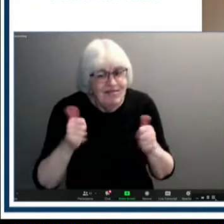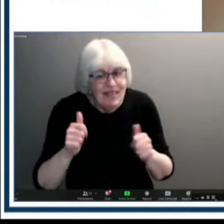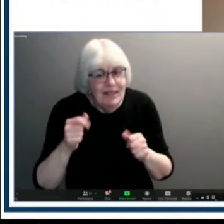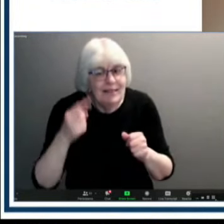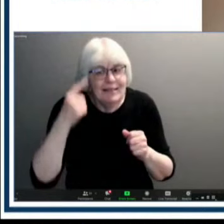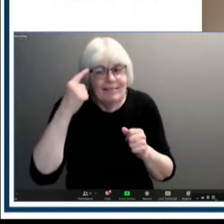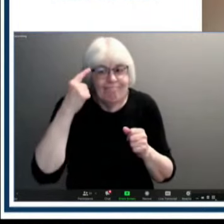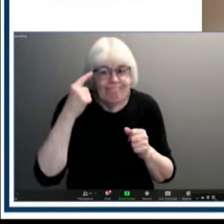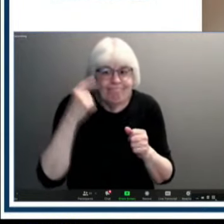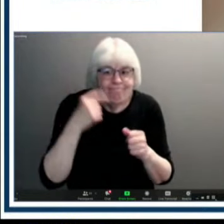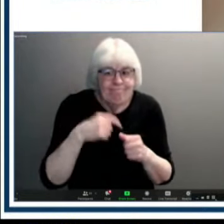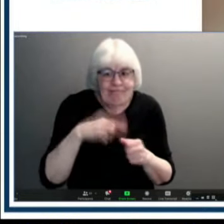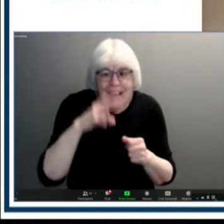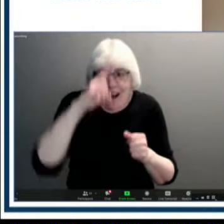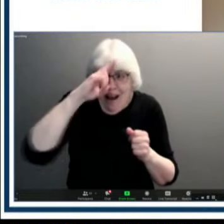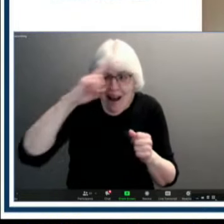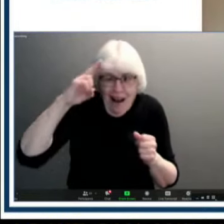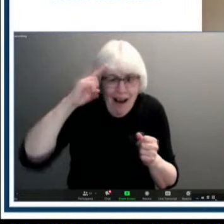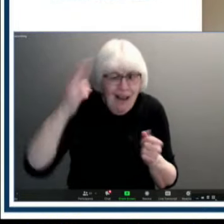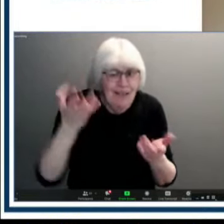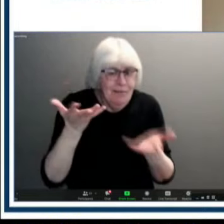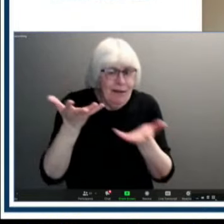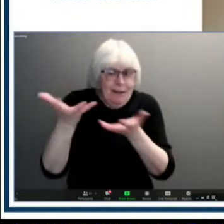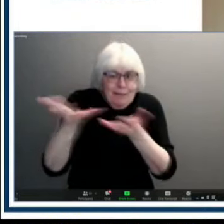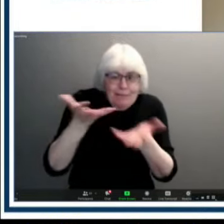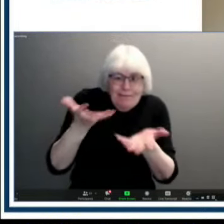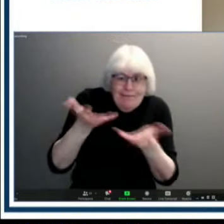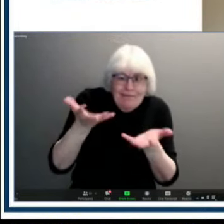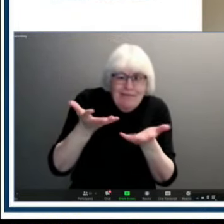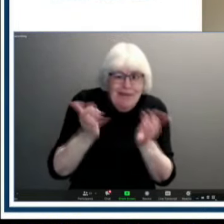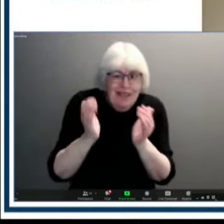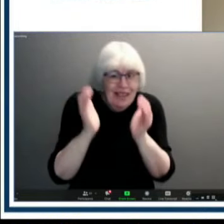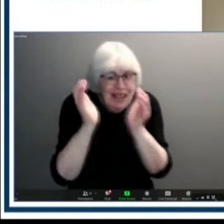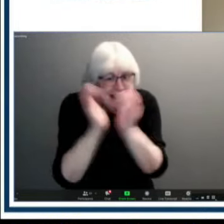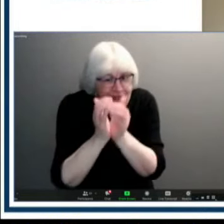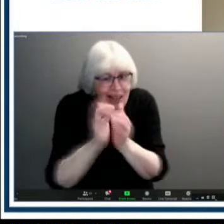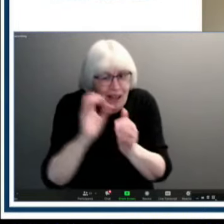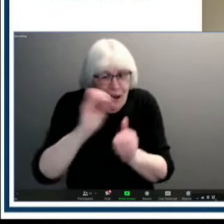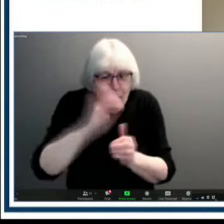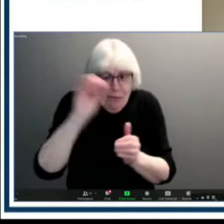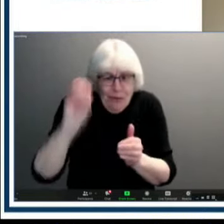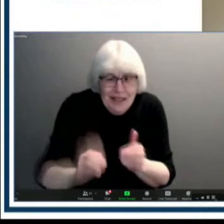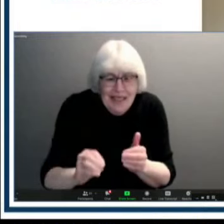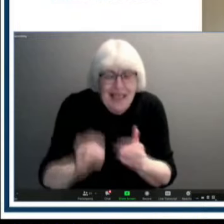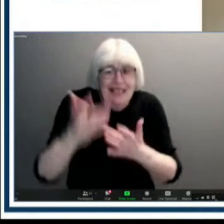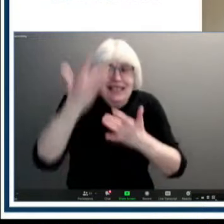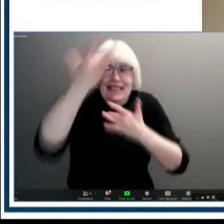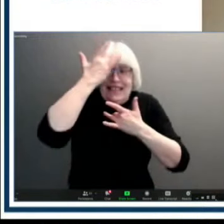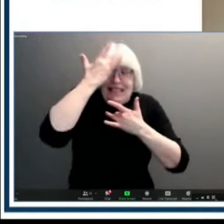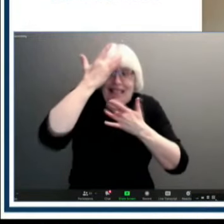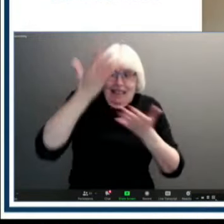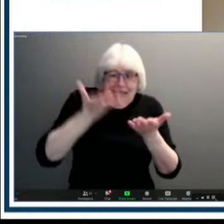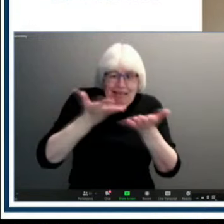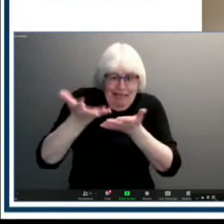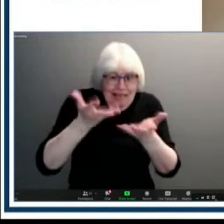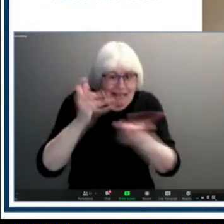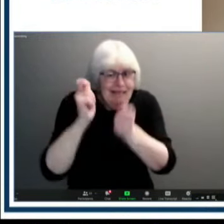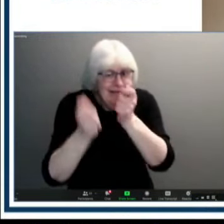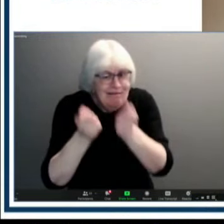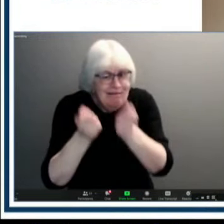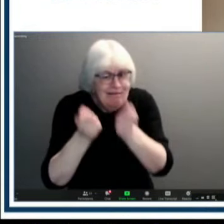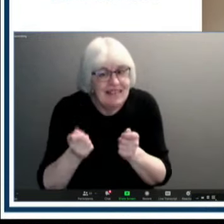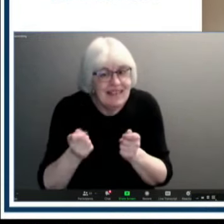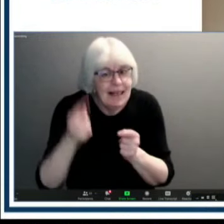with even a very small percentage of people getting more severely ill. that we have to keep that within the capacity